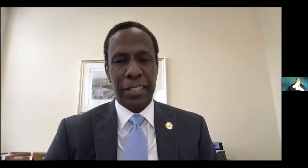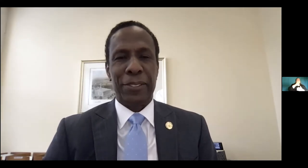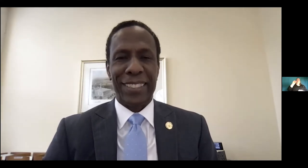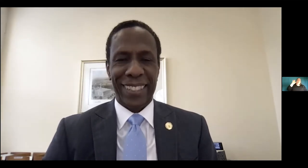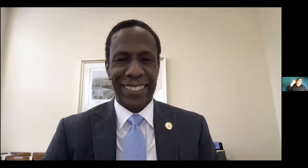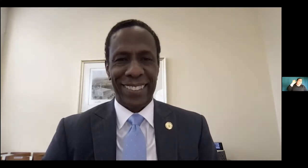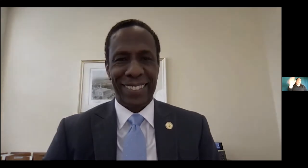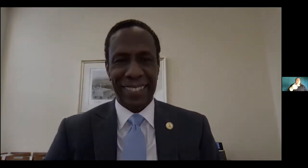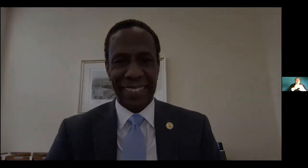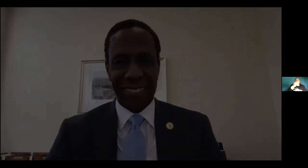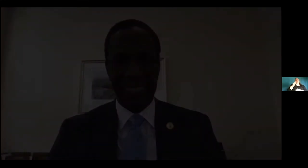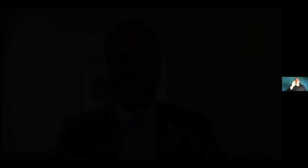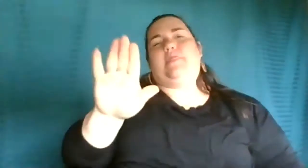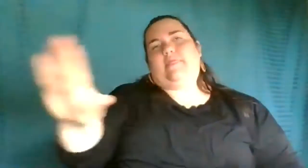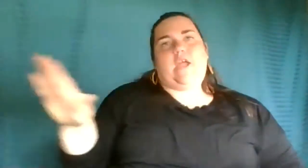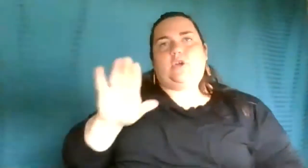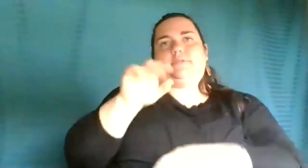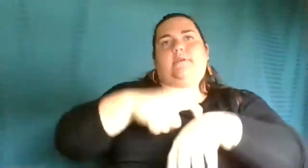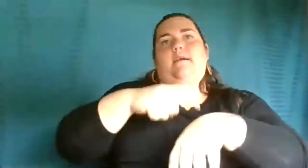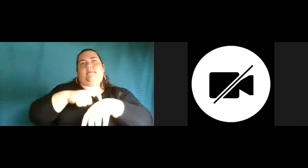and congratulations.